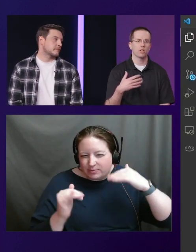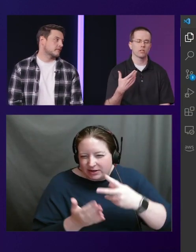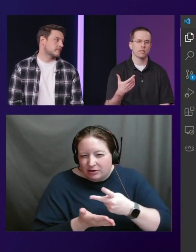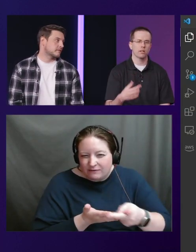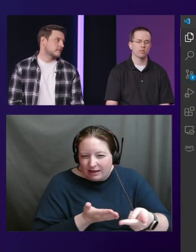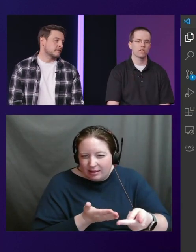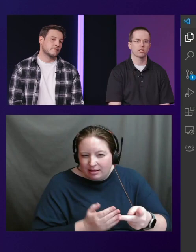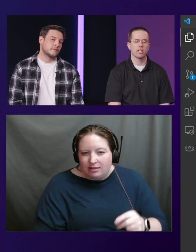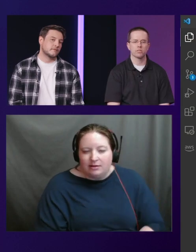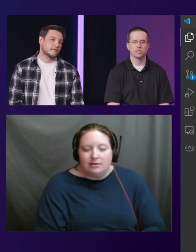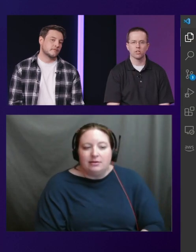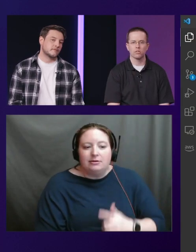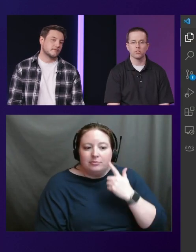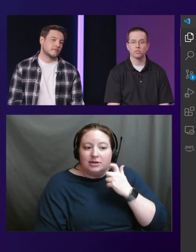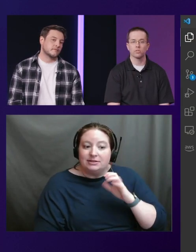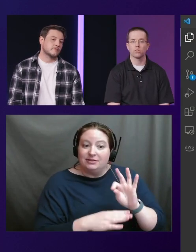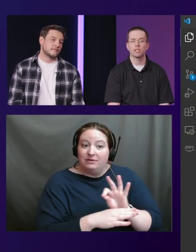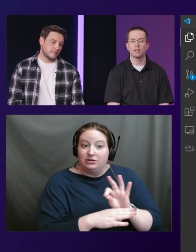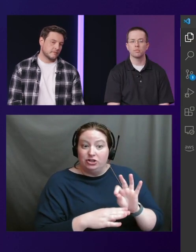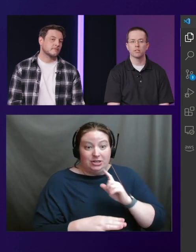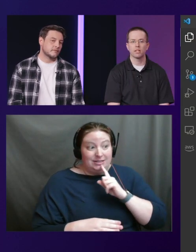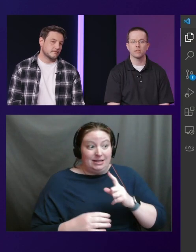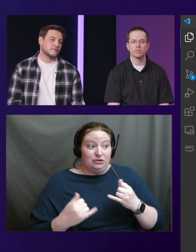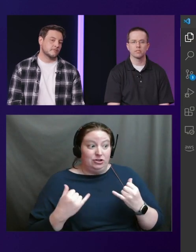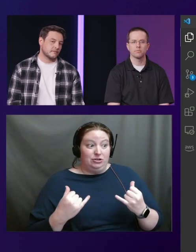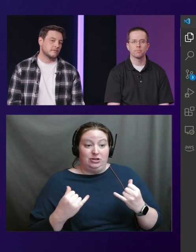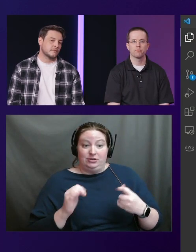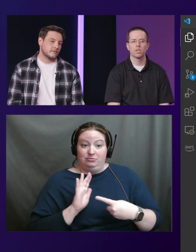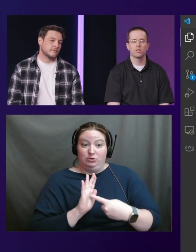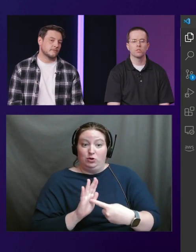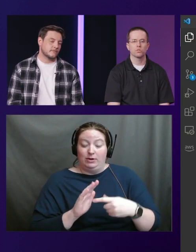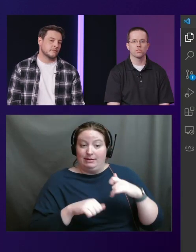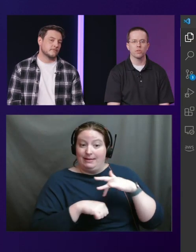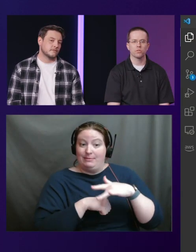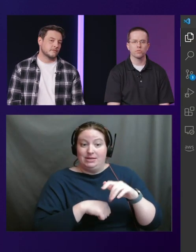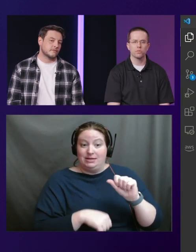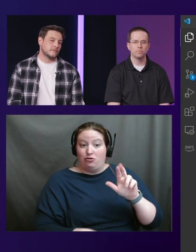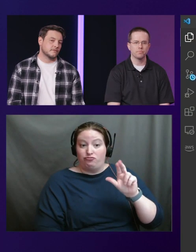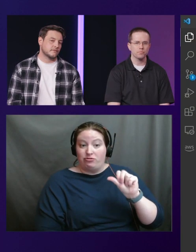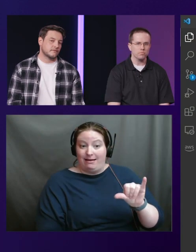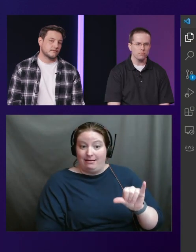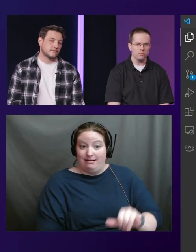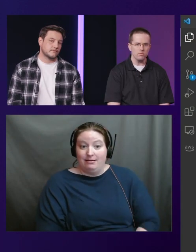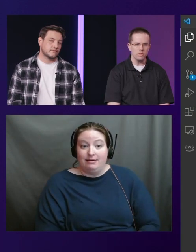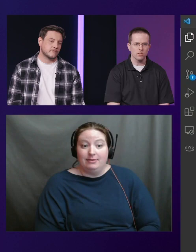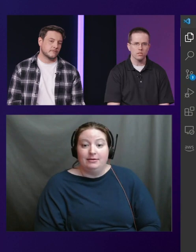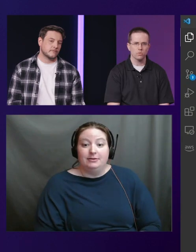that our function actually is currently just returning an empty array list. So as this goes through,